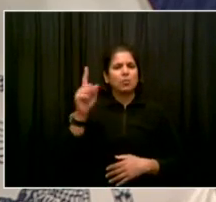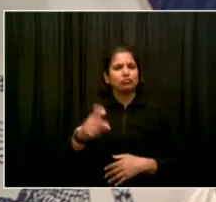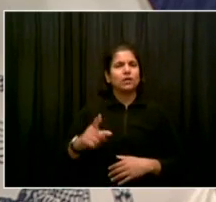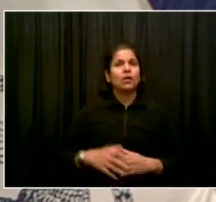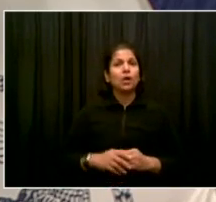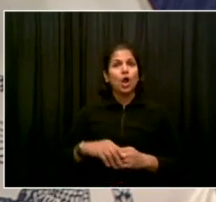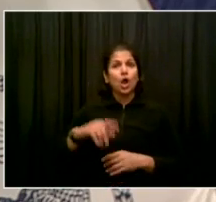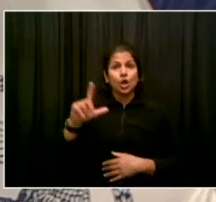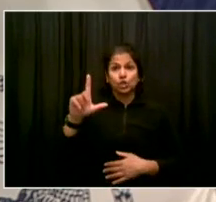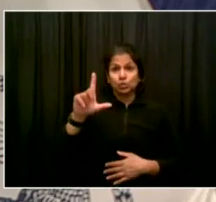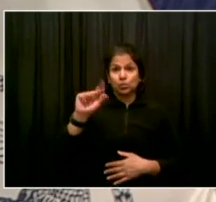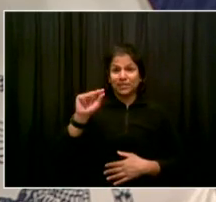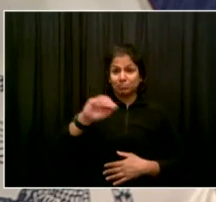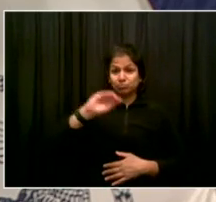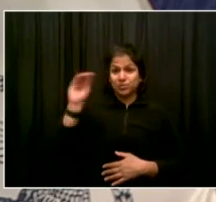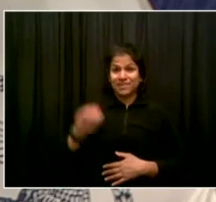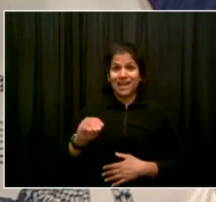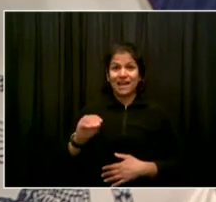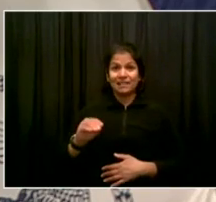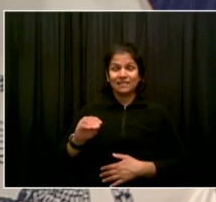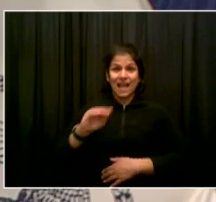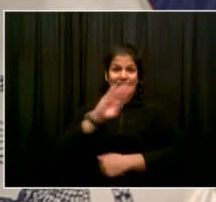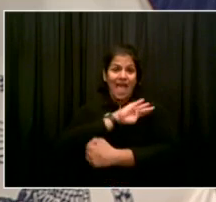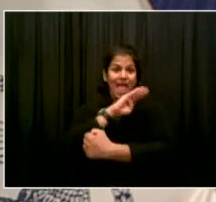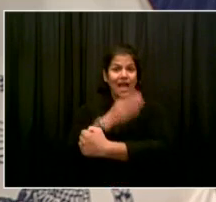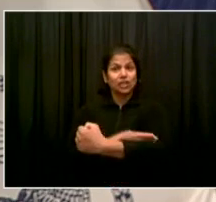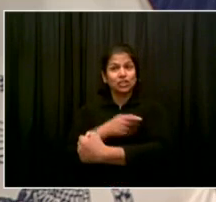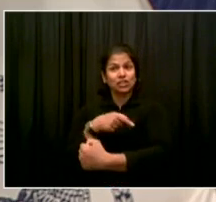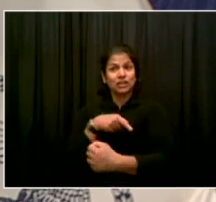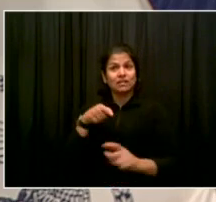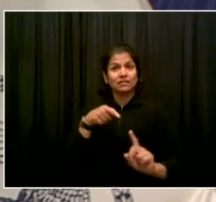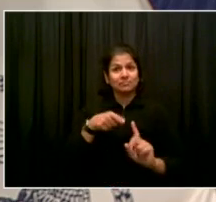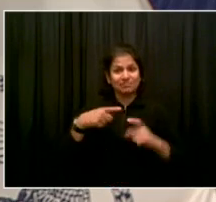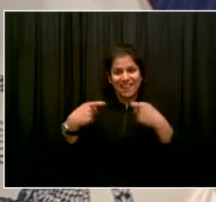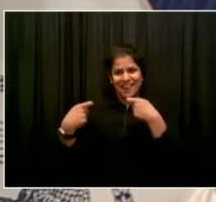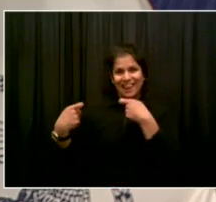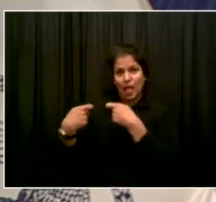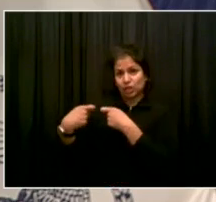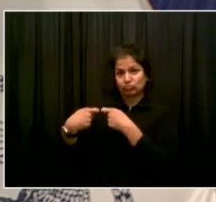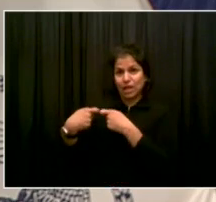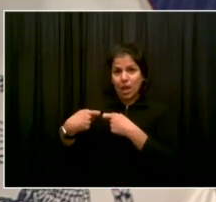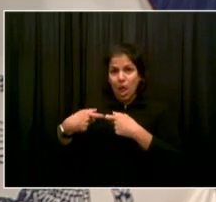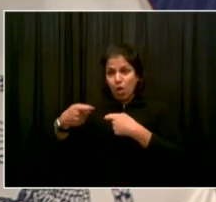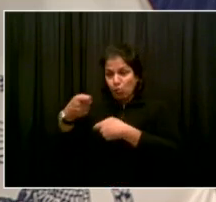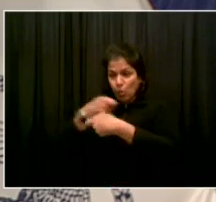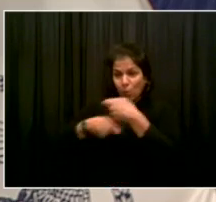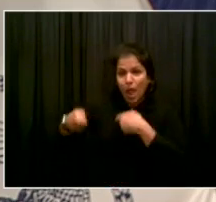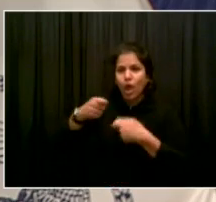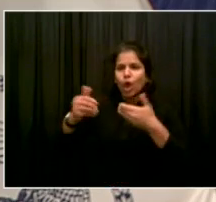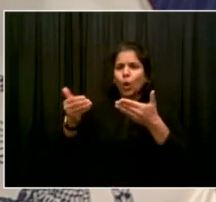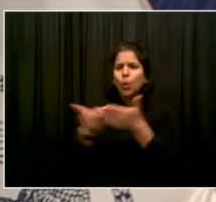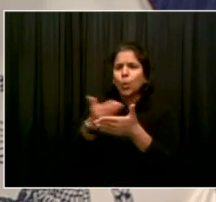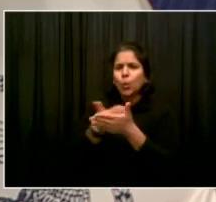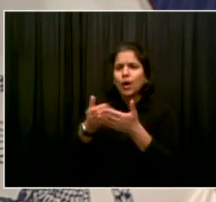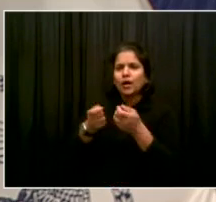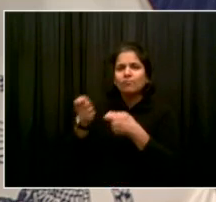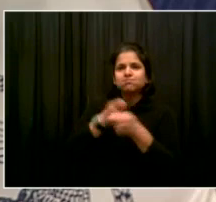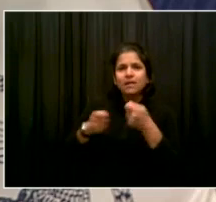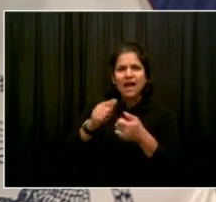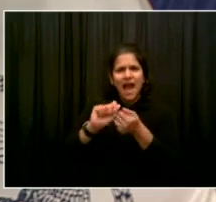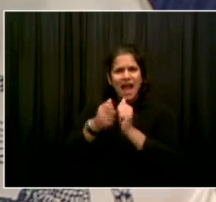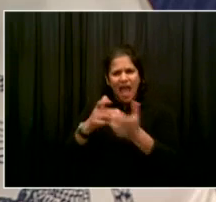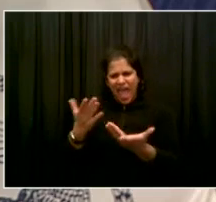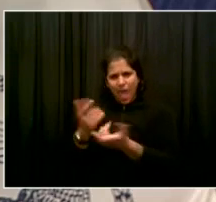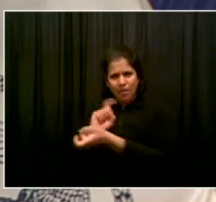that New York City government will be 100% clean energy powered in just 4 years? I'm assuming you spoke about this with the